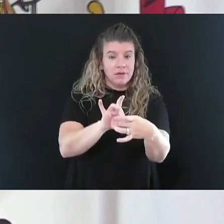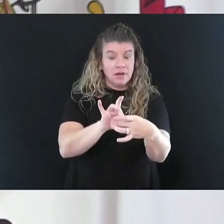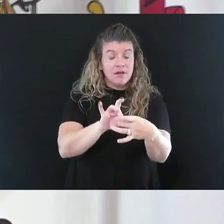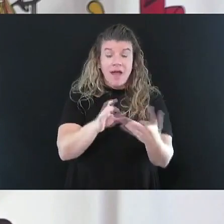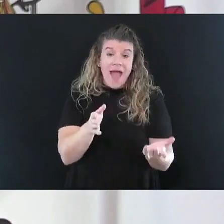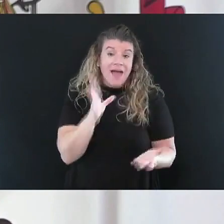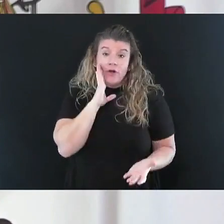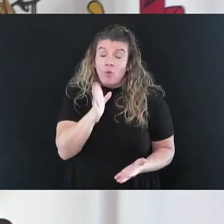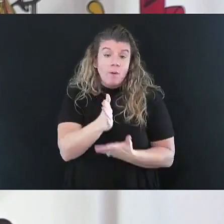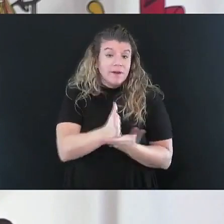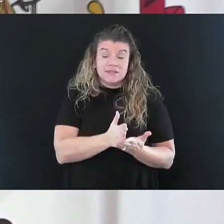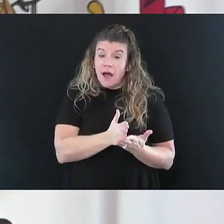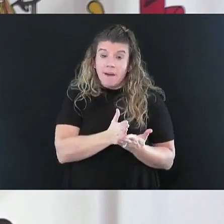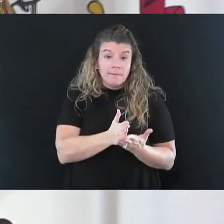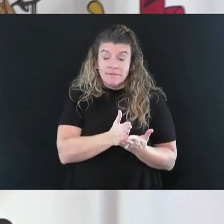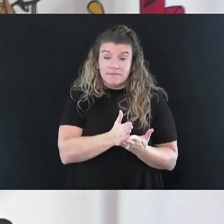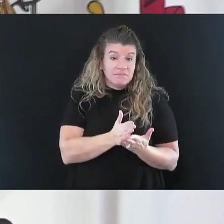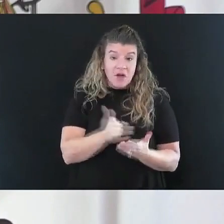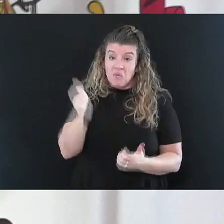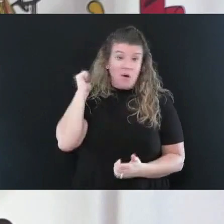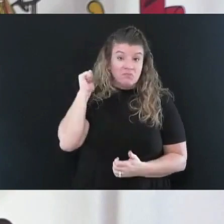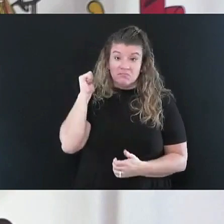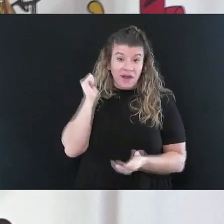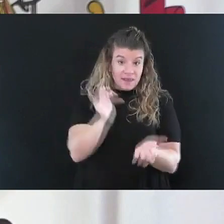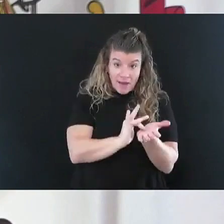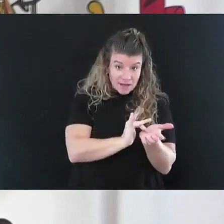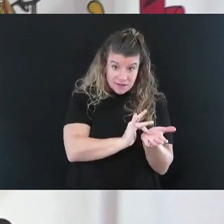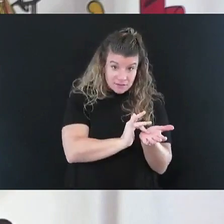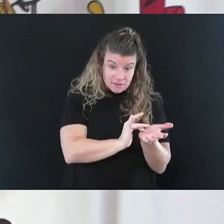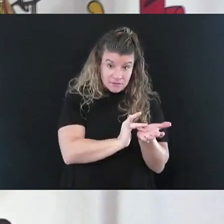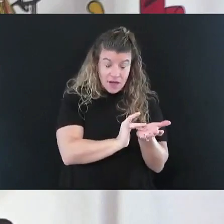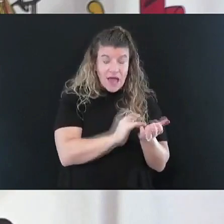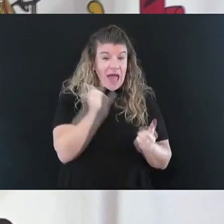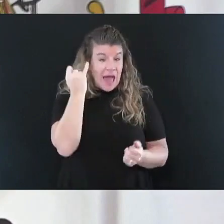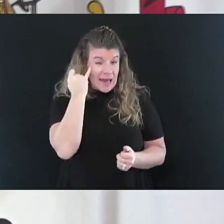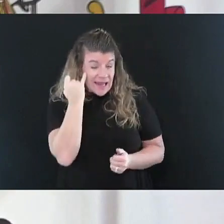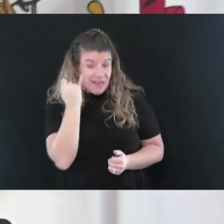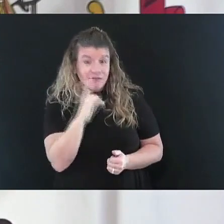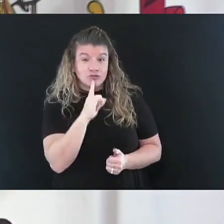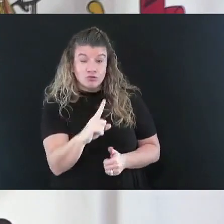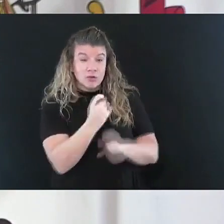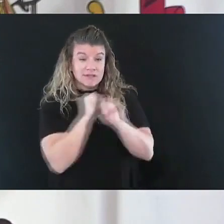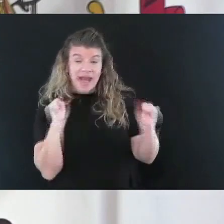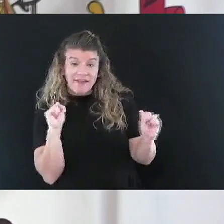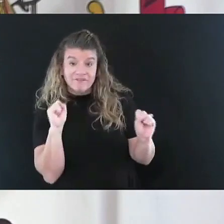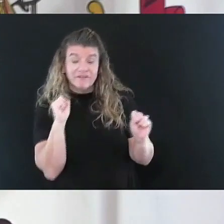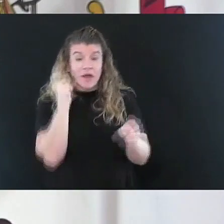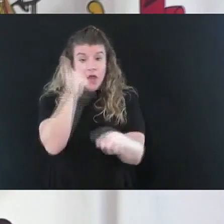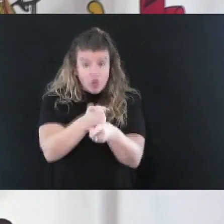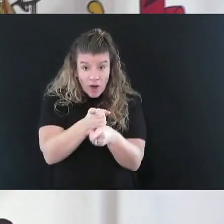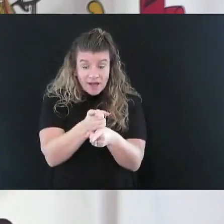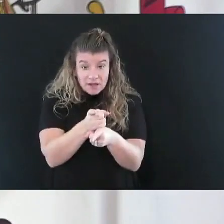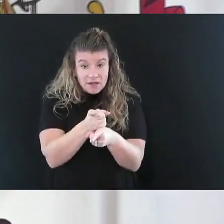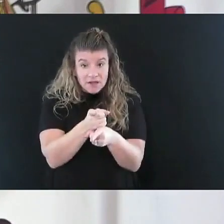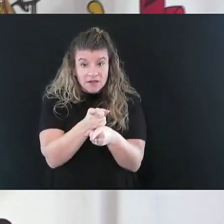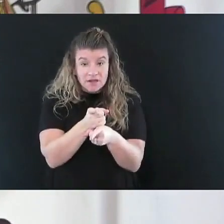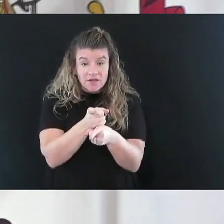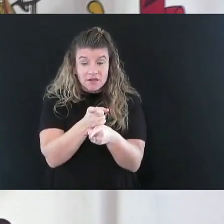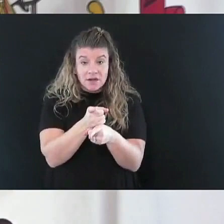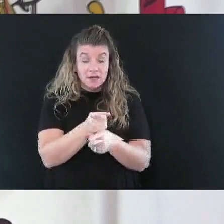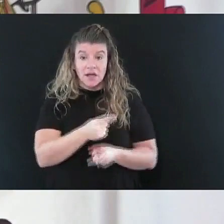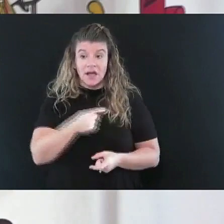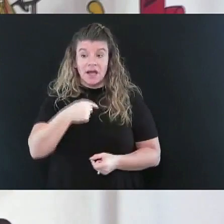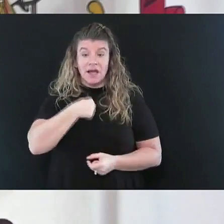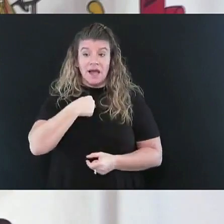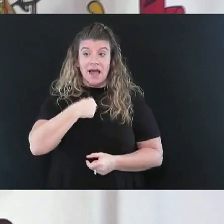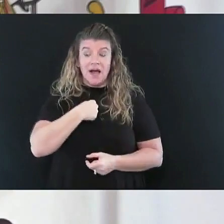it. And if it is truly safe and truly right and everything, I'd say that'll